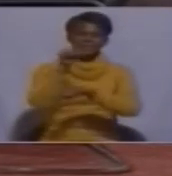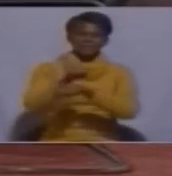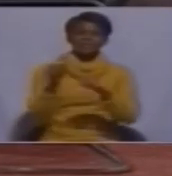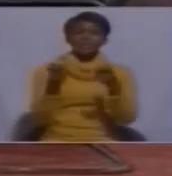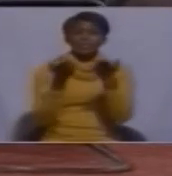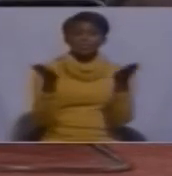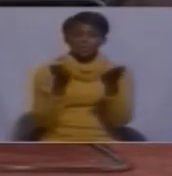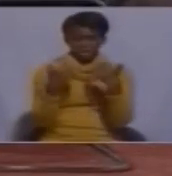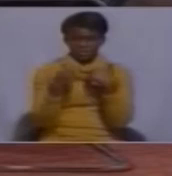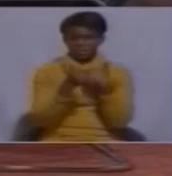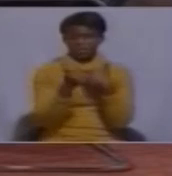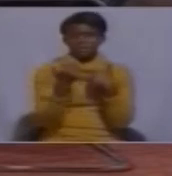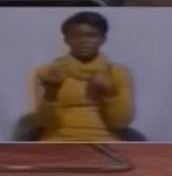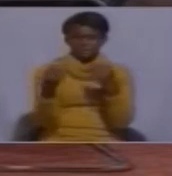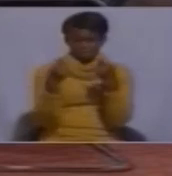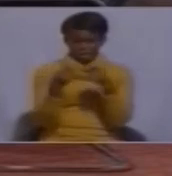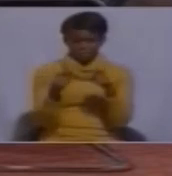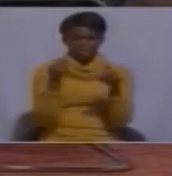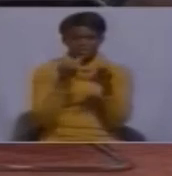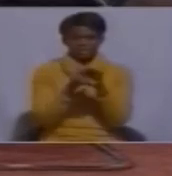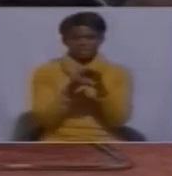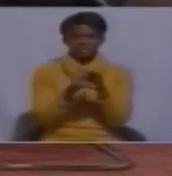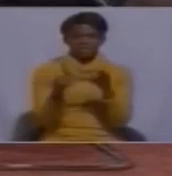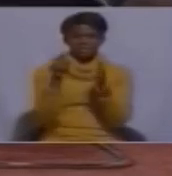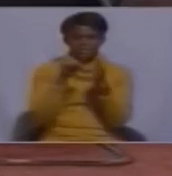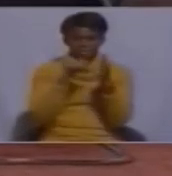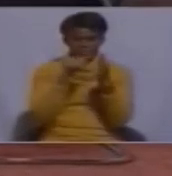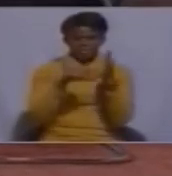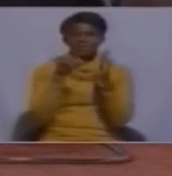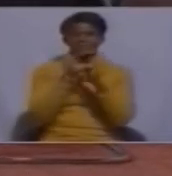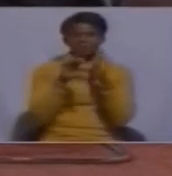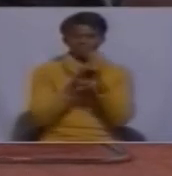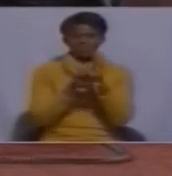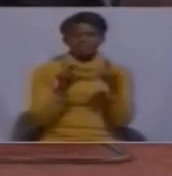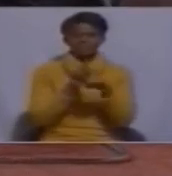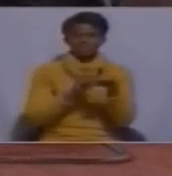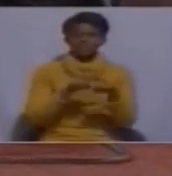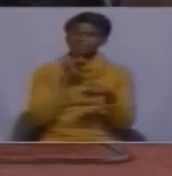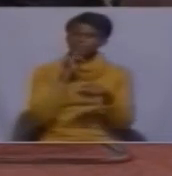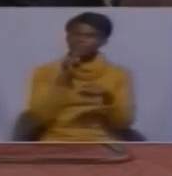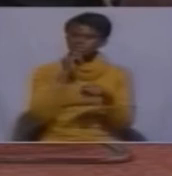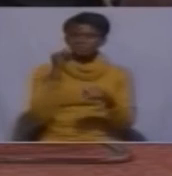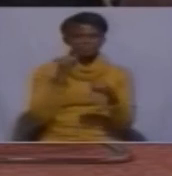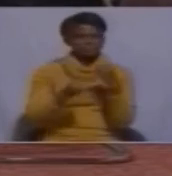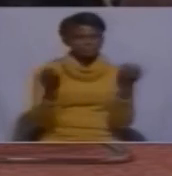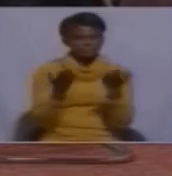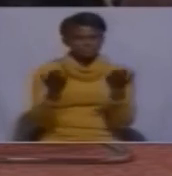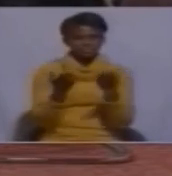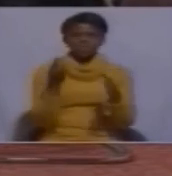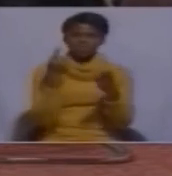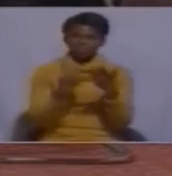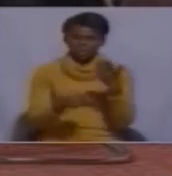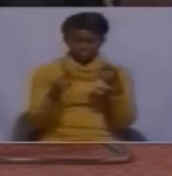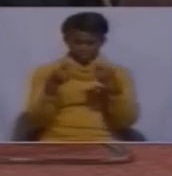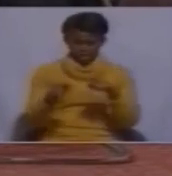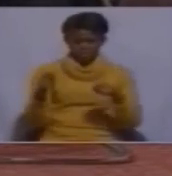is anything which is supposed to be done under the Constitution as amended and has not yet been done, then what was